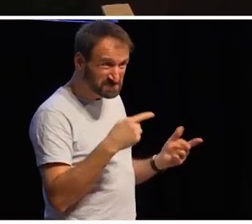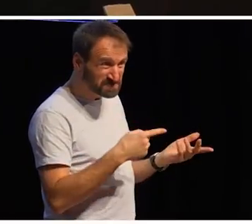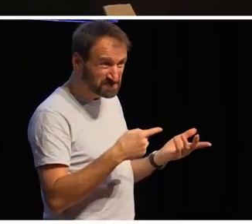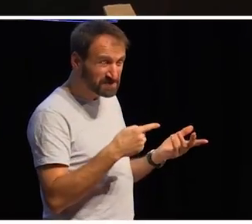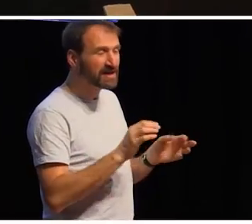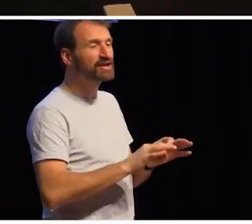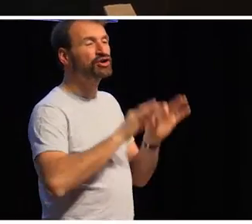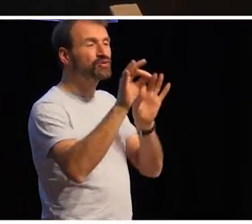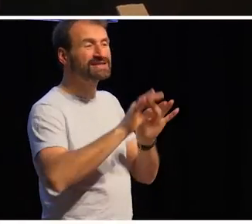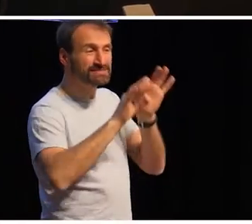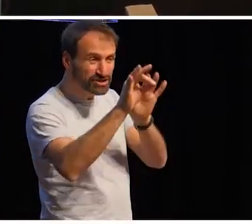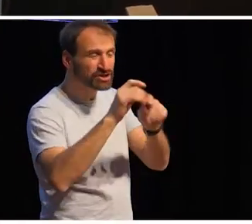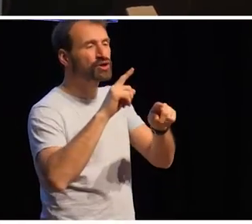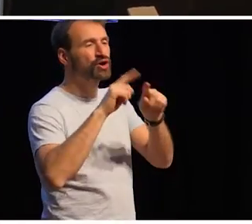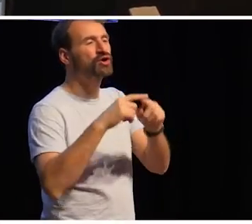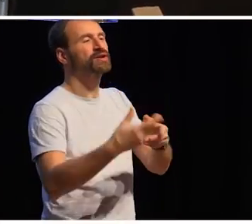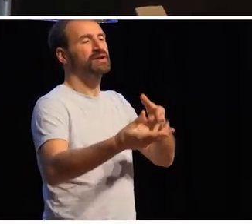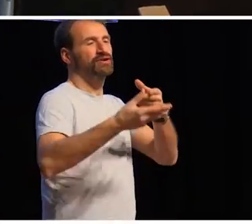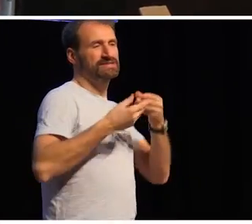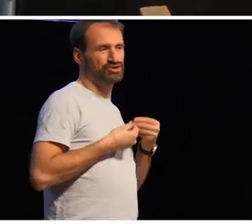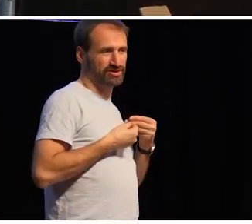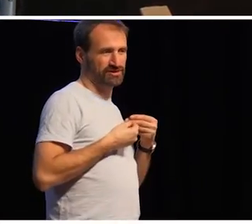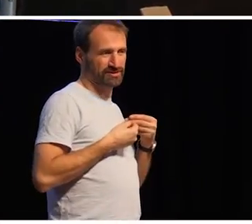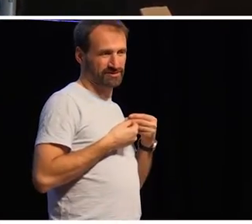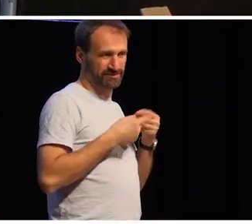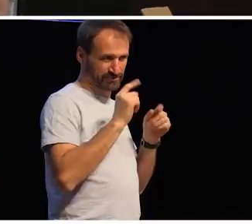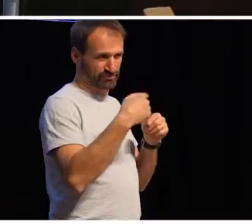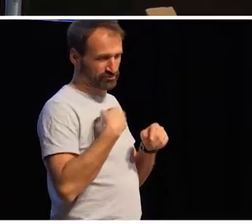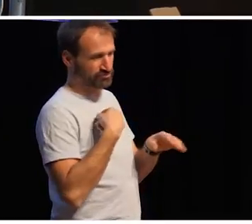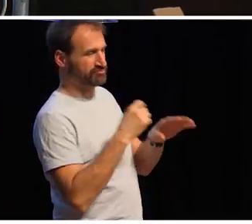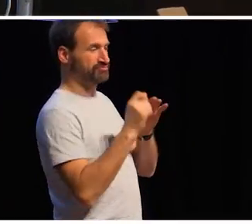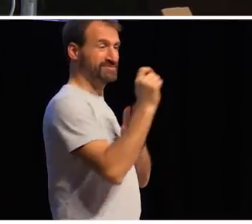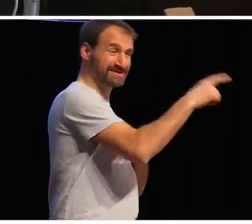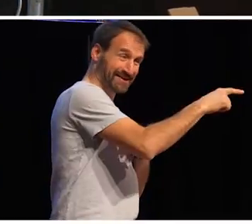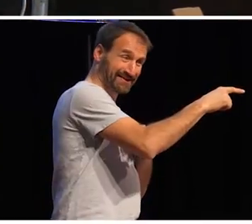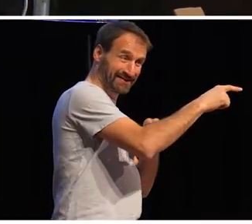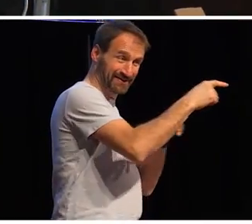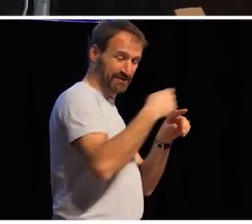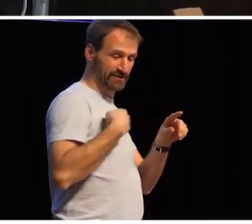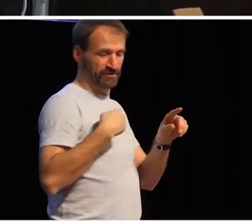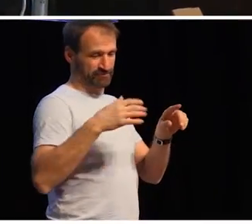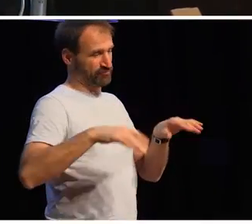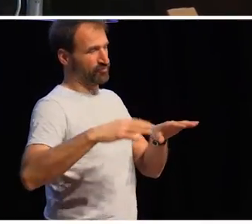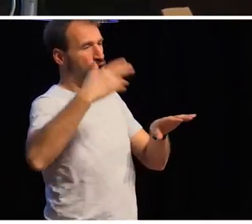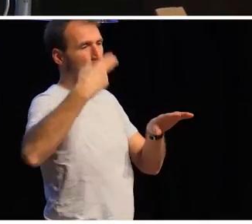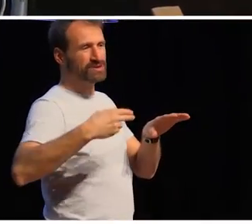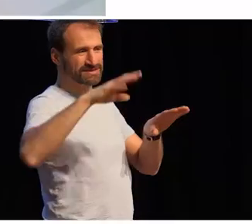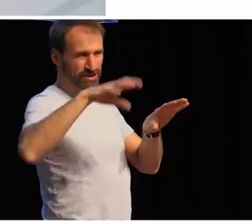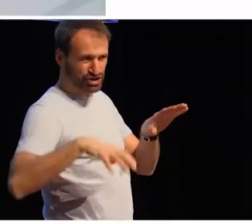reception. Means something being transmitted to the Arduino, to the host machine here, and receiving from there. So why